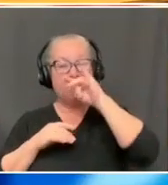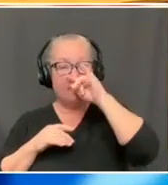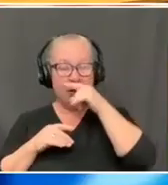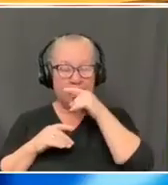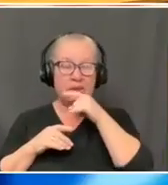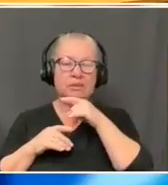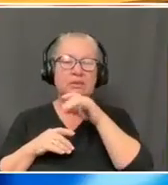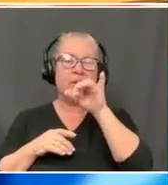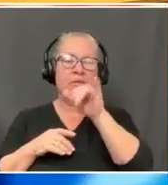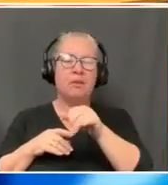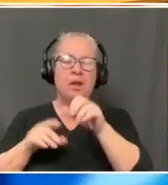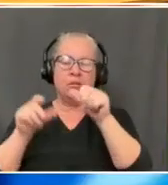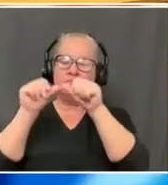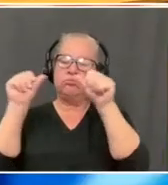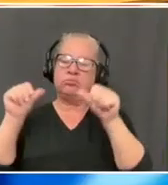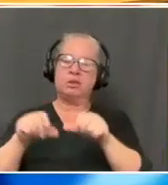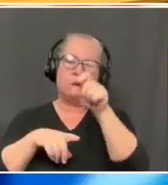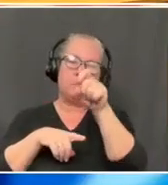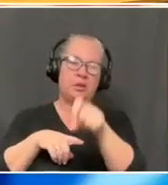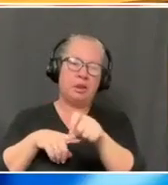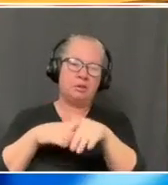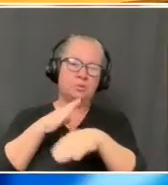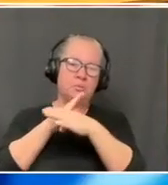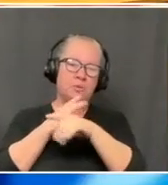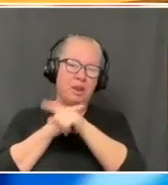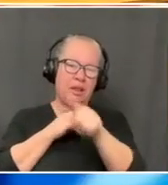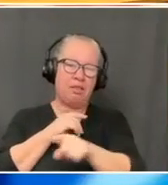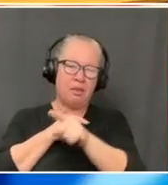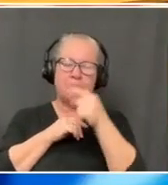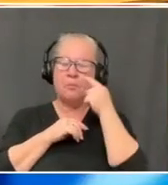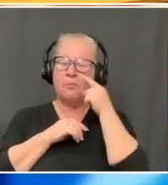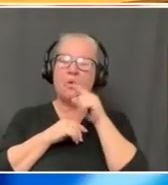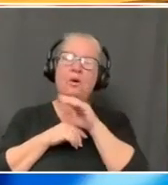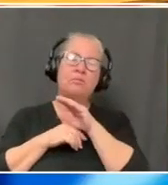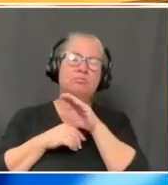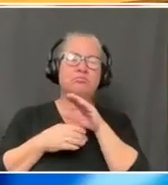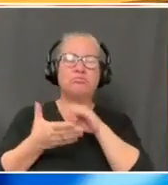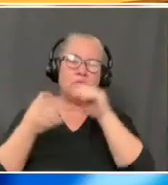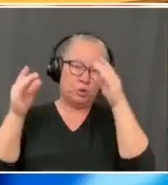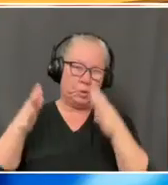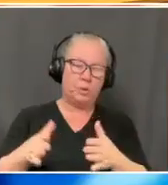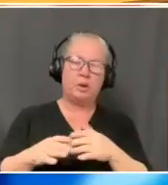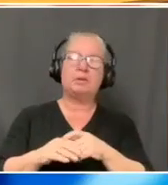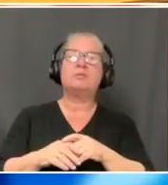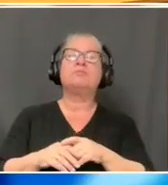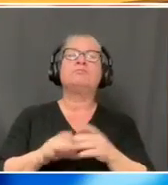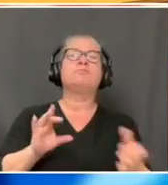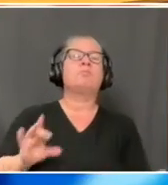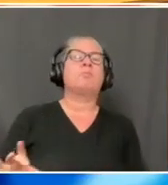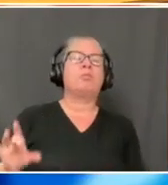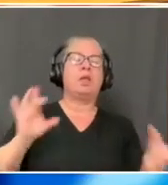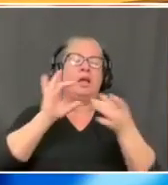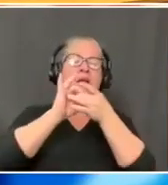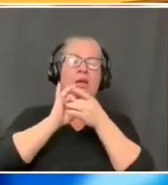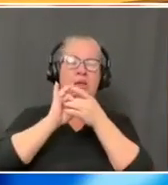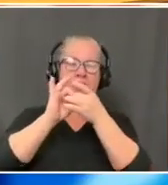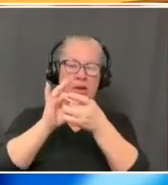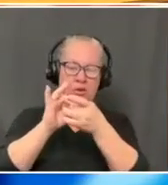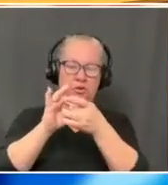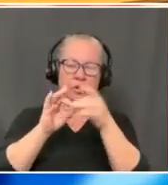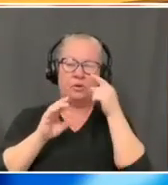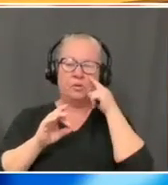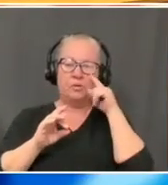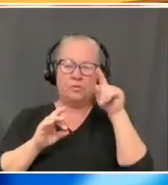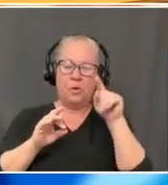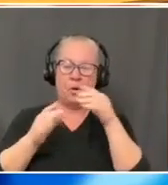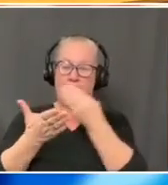equity for that piece there. And then just a connection back to a resolution we passed on budget transparency.